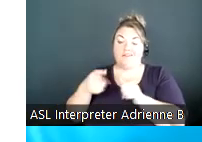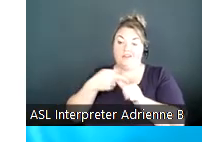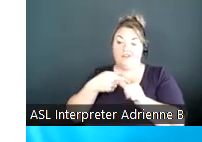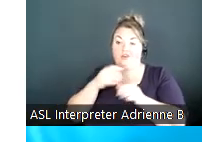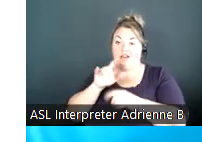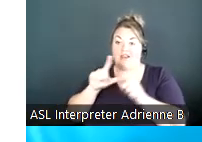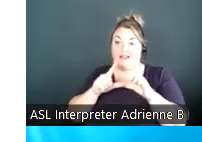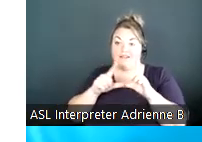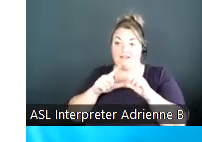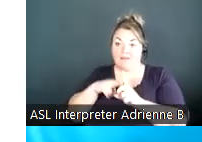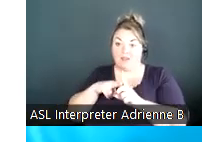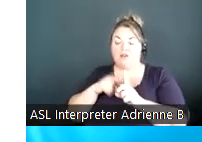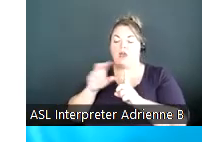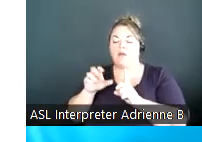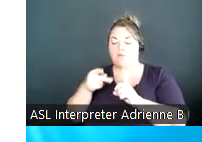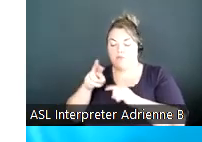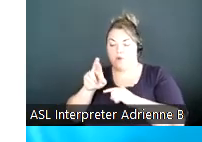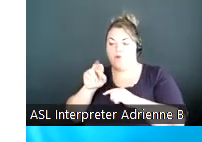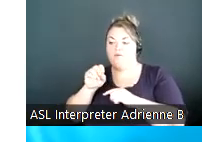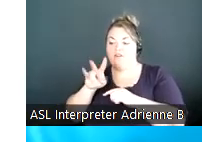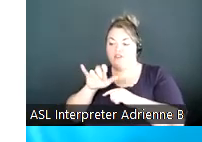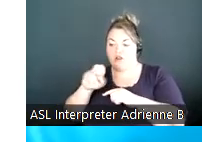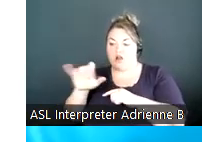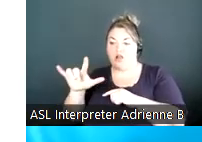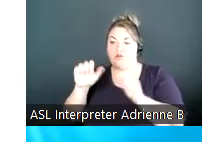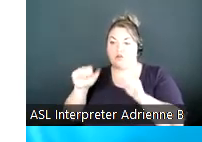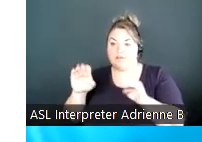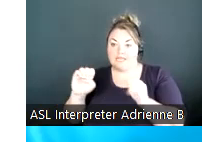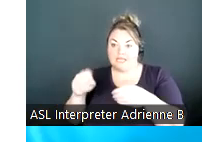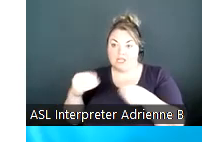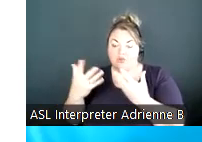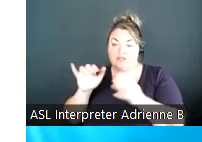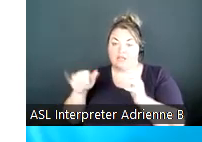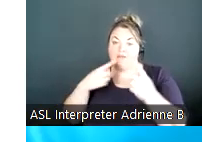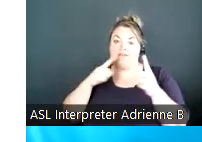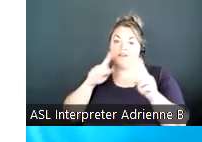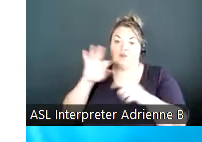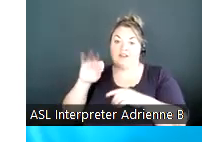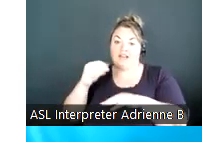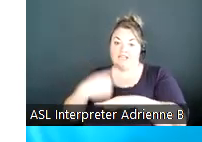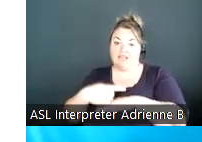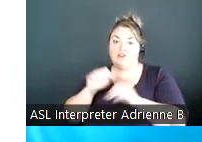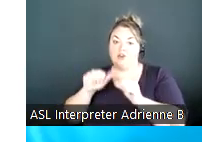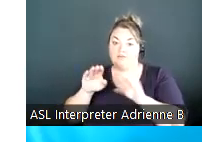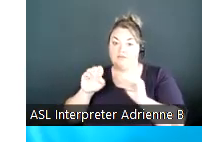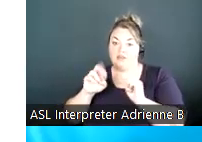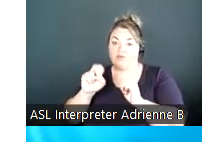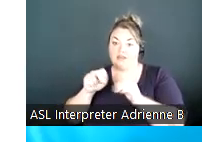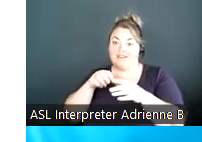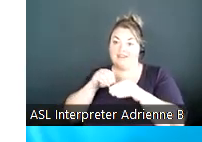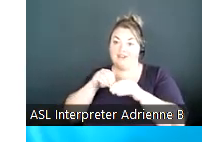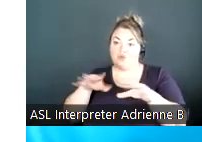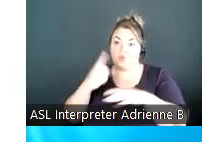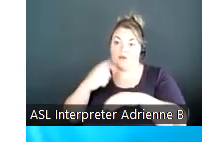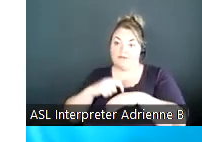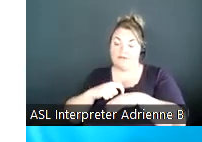provisional license may be issued. This can be effective for 90 days and may be reissued once. And the